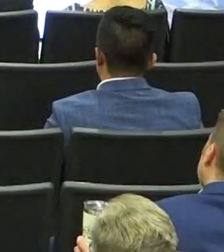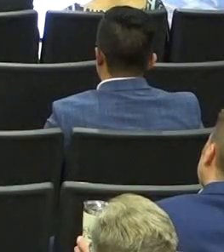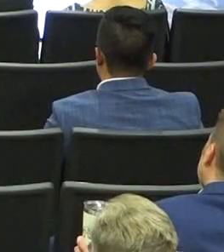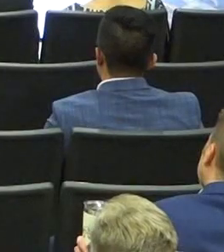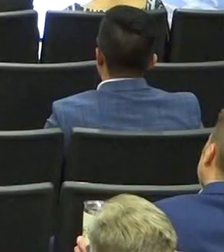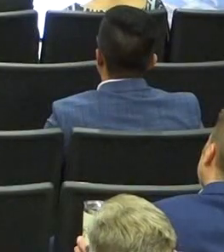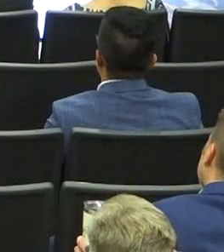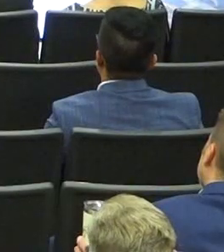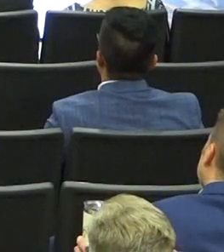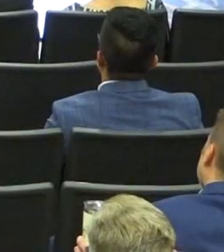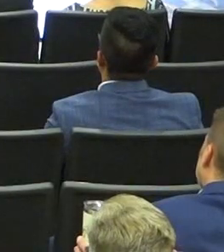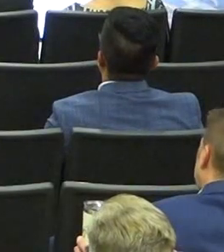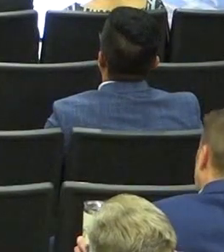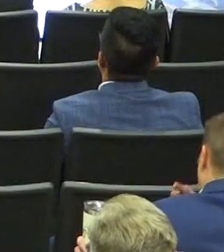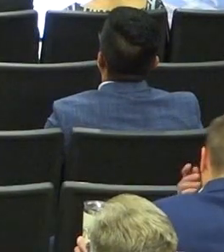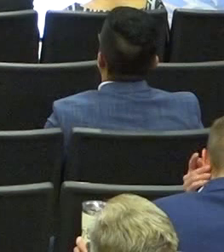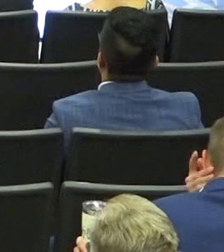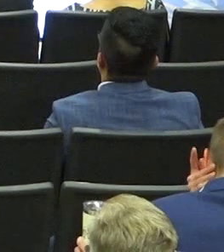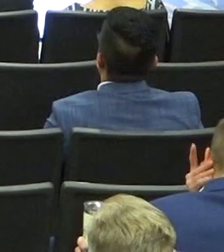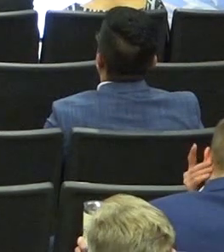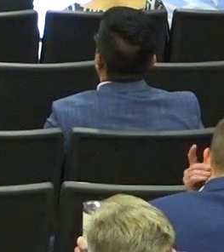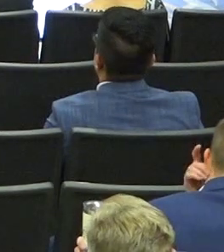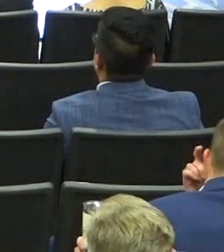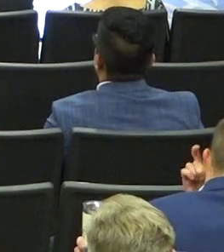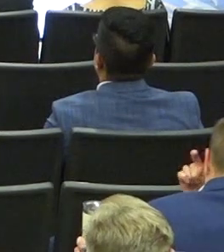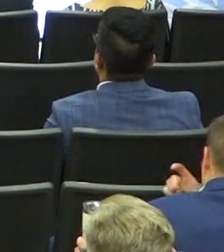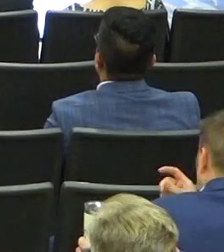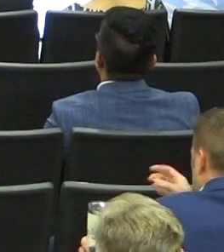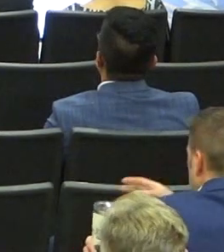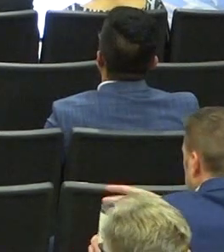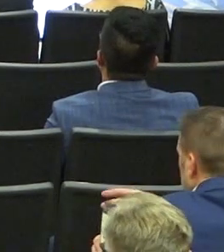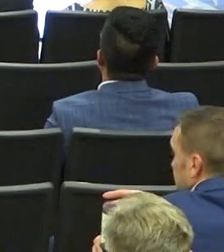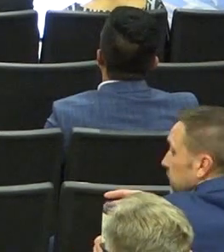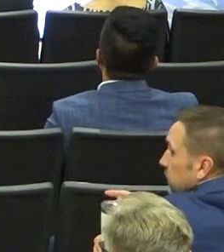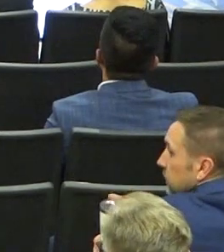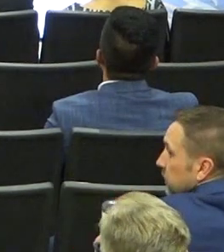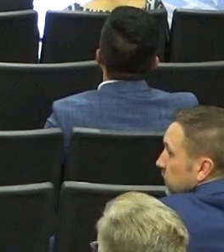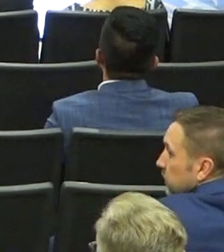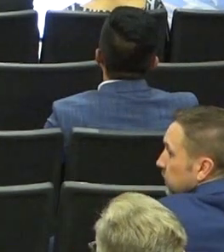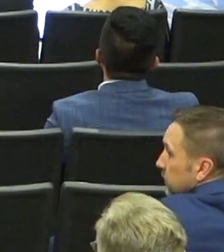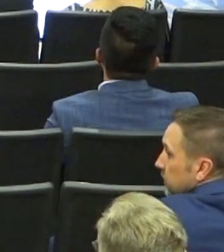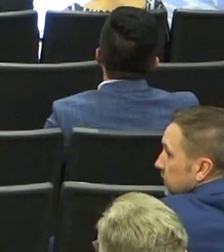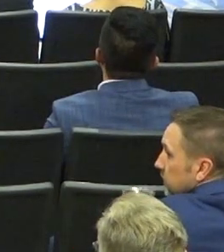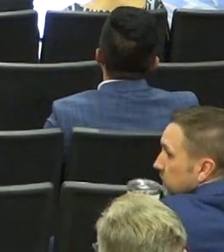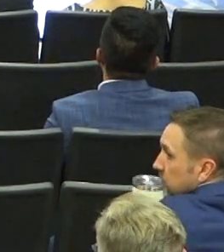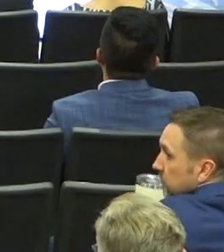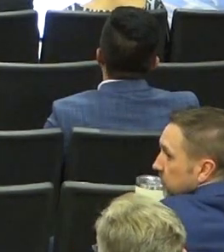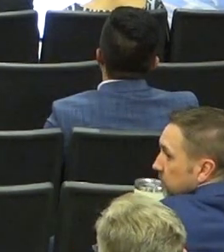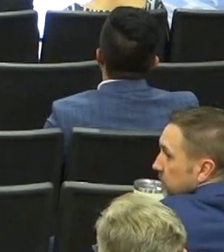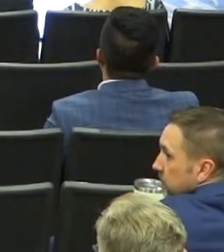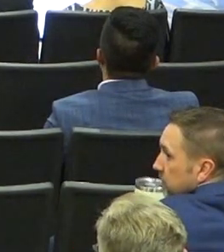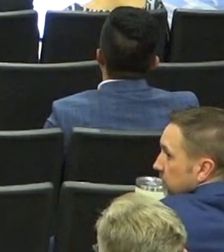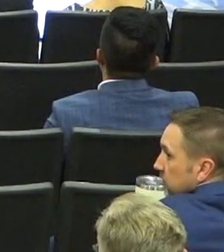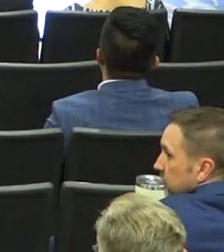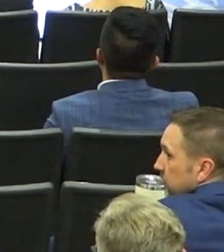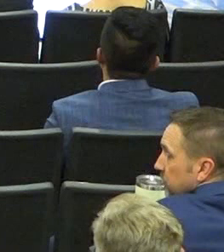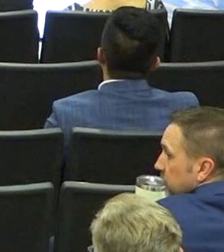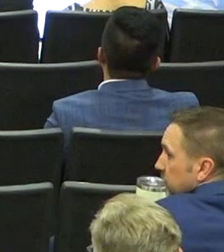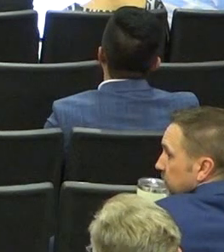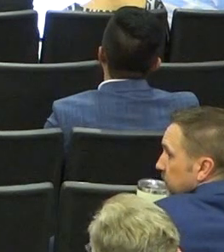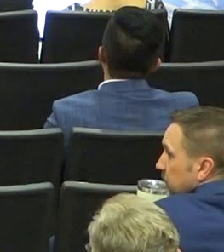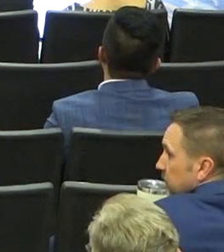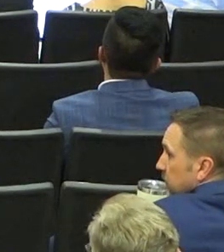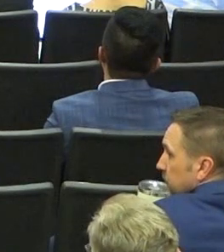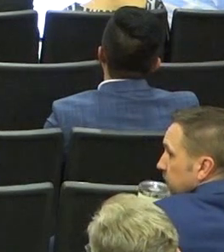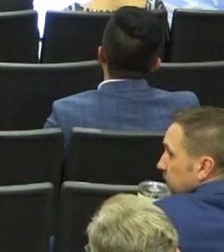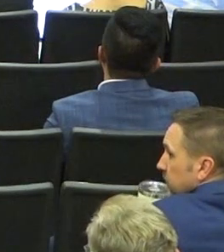Thank you. We provide an opportunity for the public to address the City Council on any agenda item or during the hearing of visitors portion of the agenda.